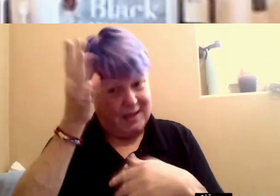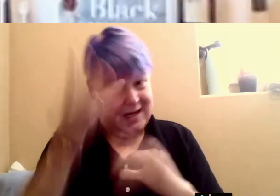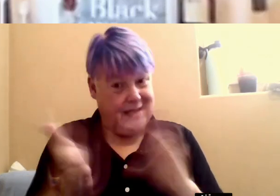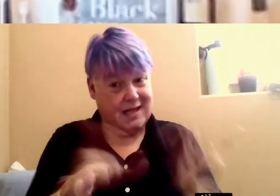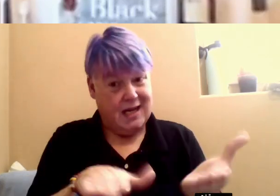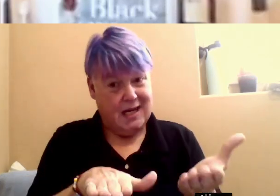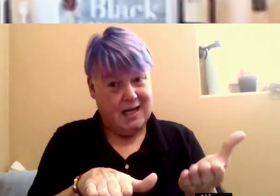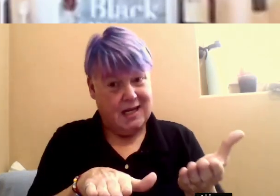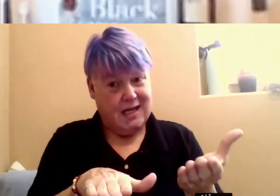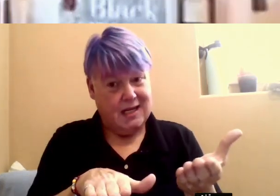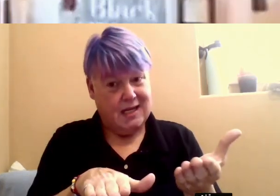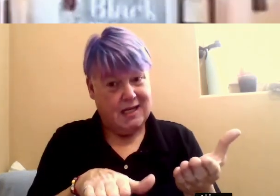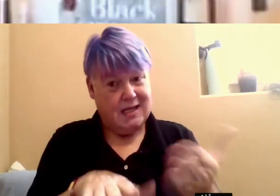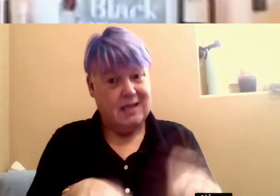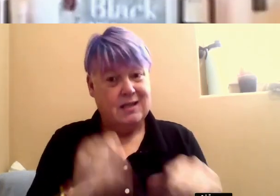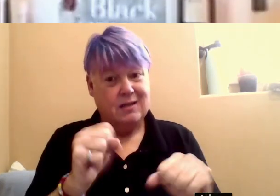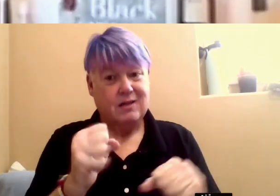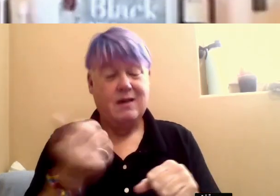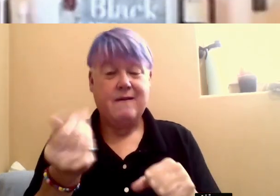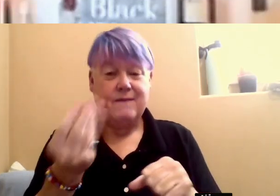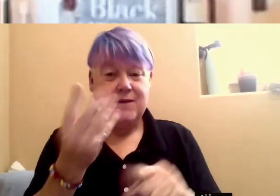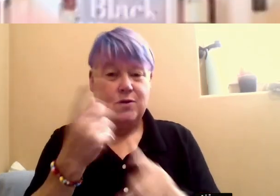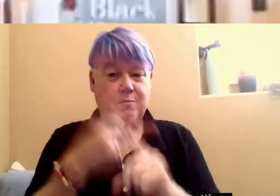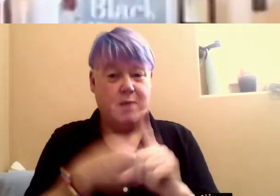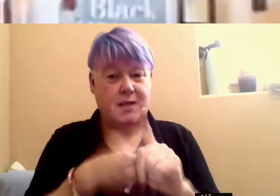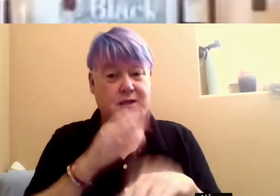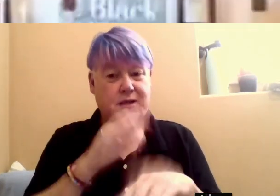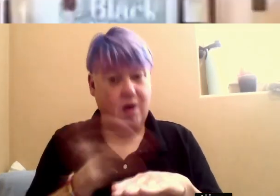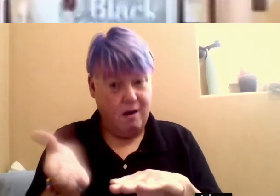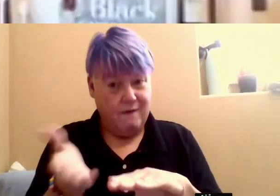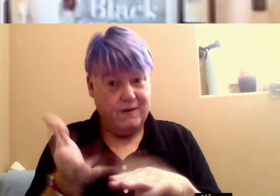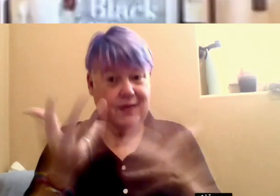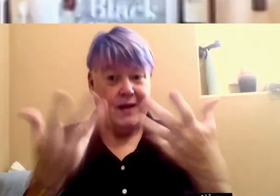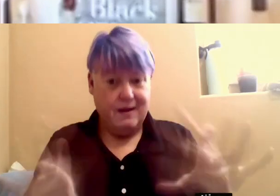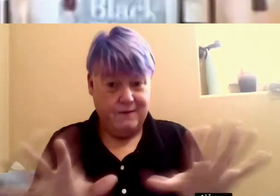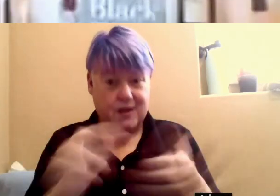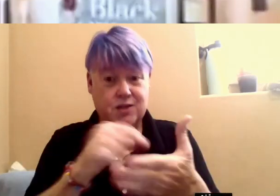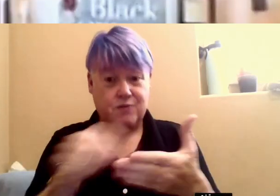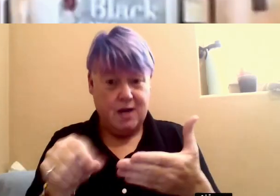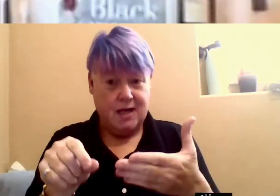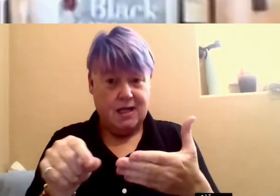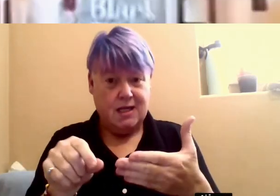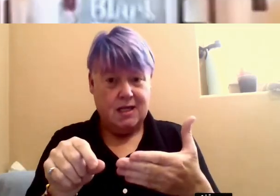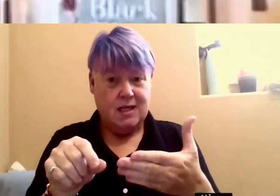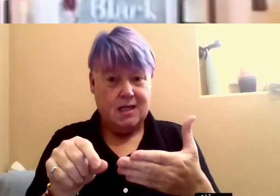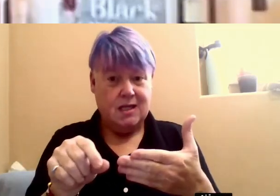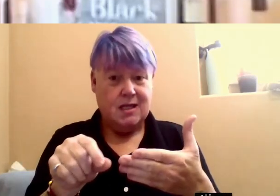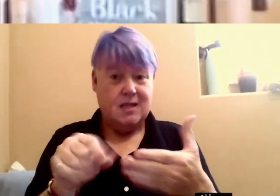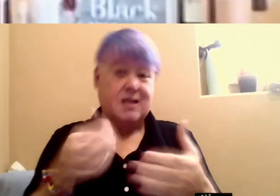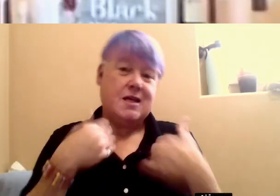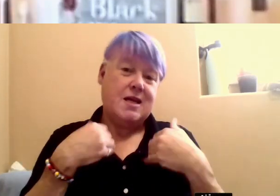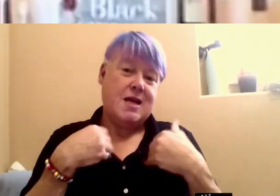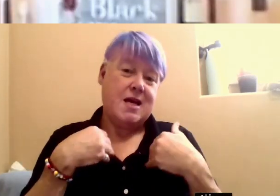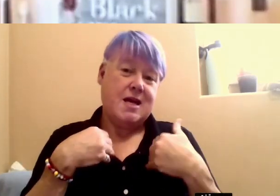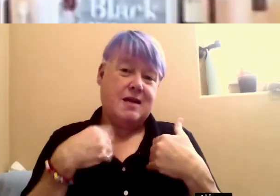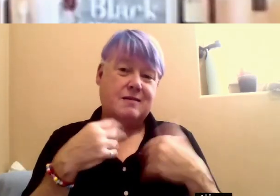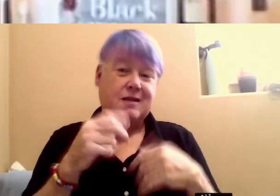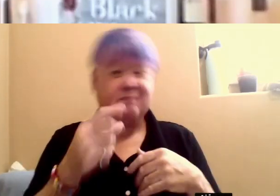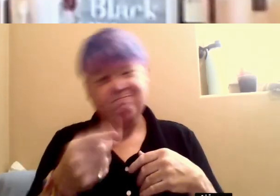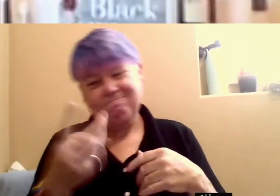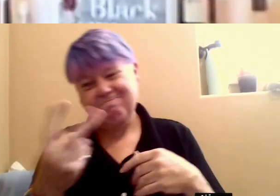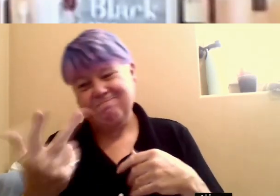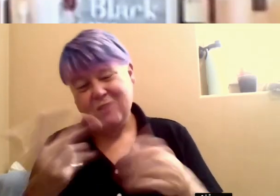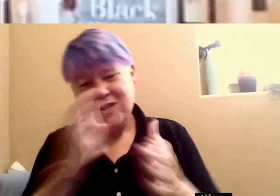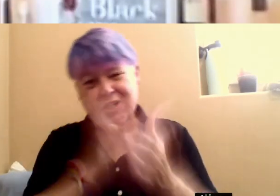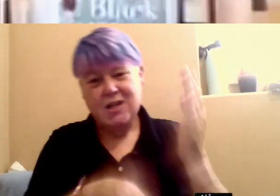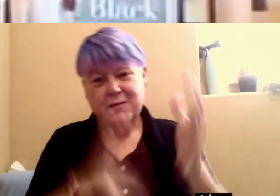took a couple months off, and I finished writing it. I had a couple chapters left, and then